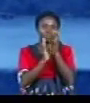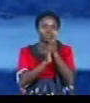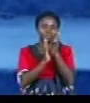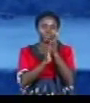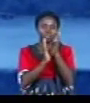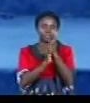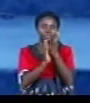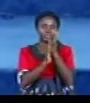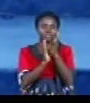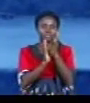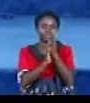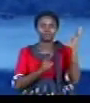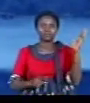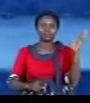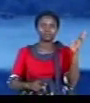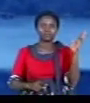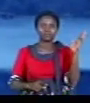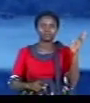praise the Lord.